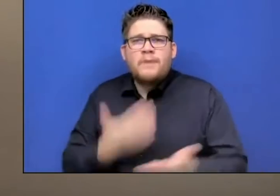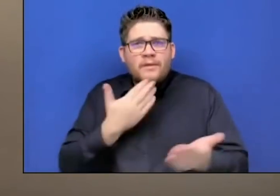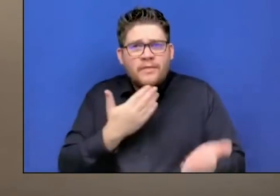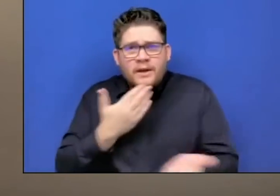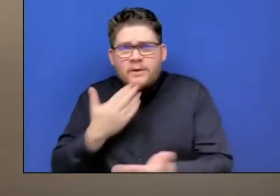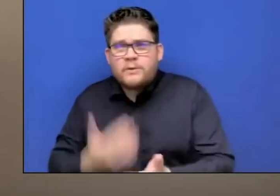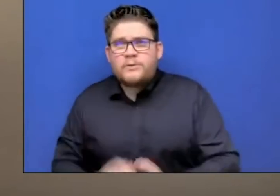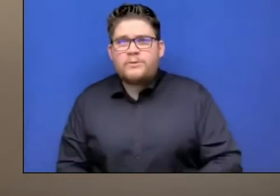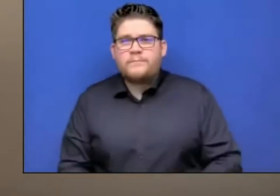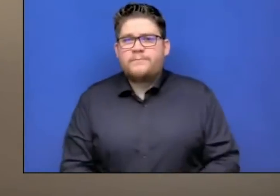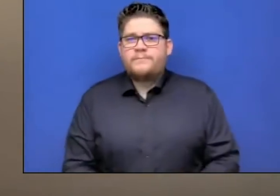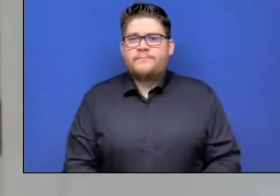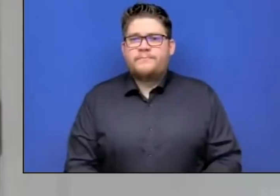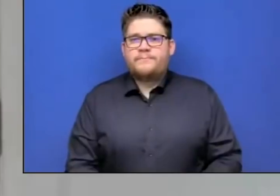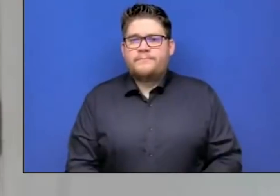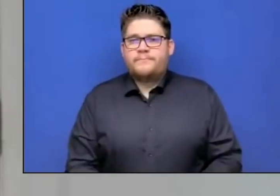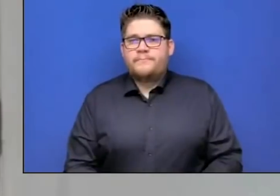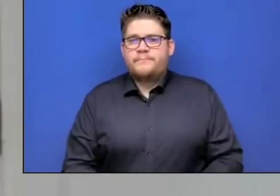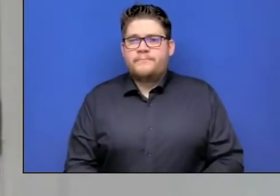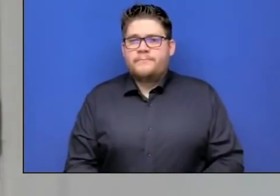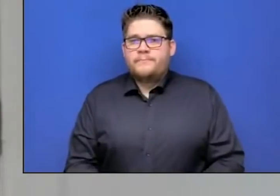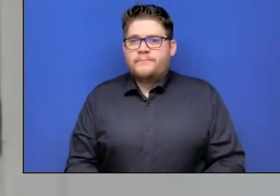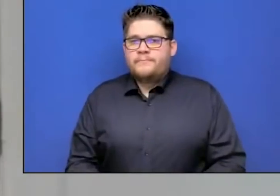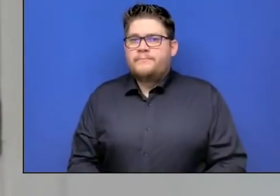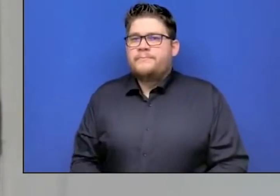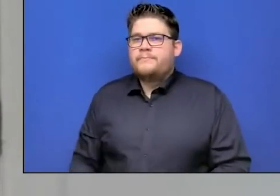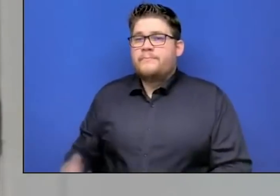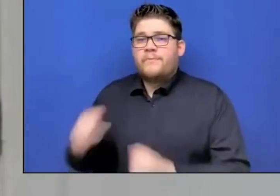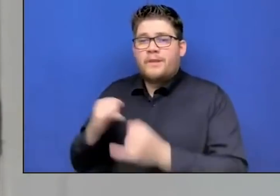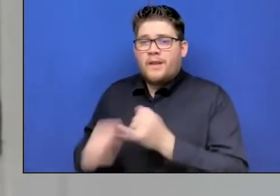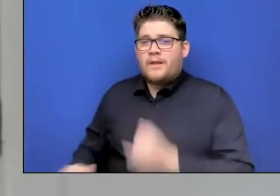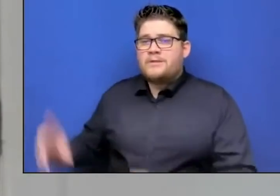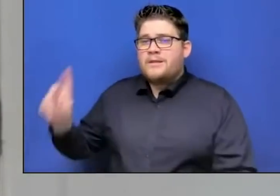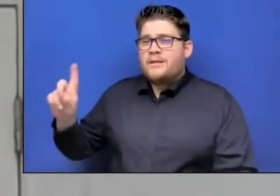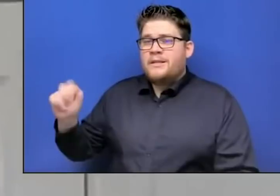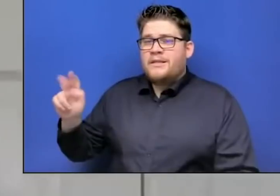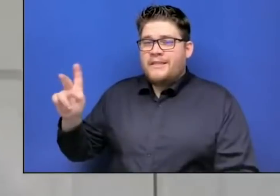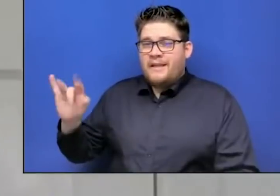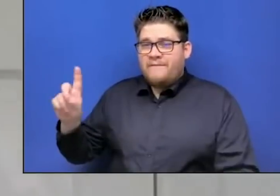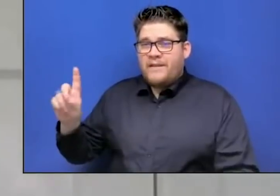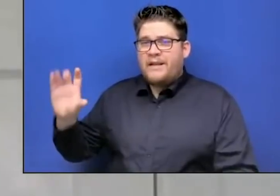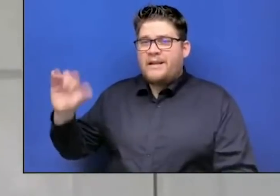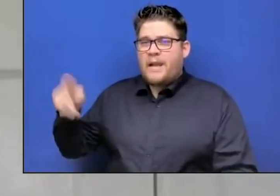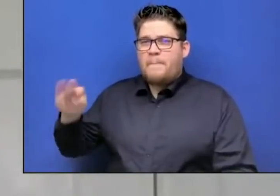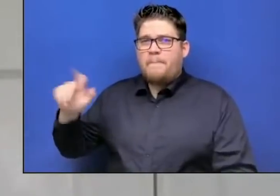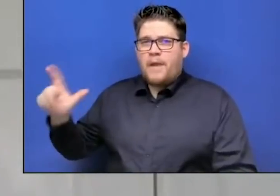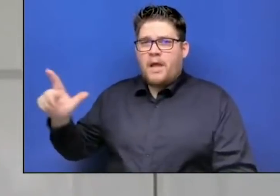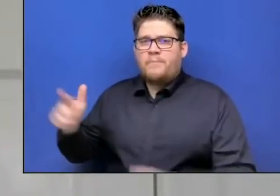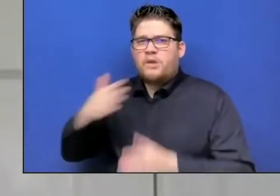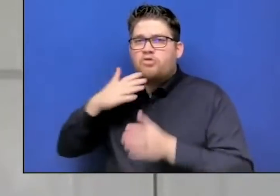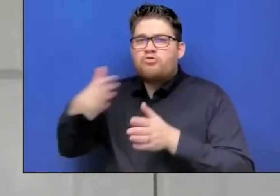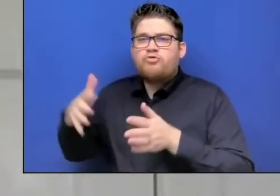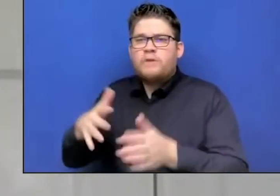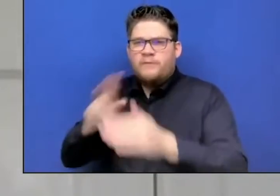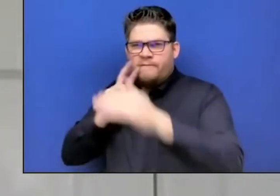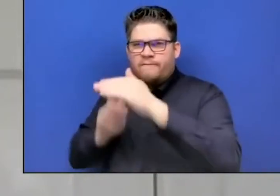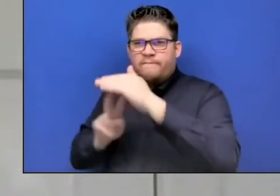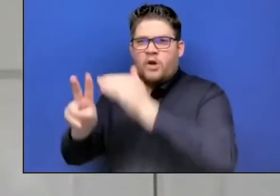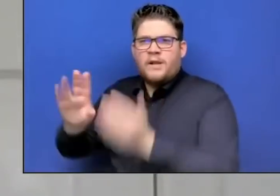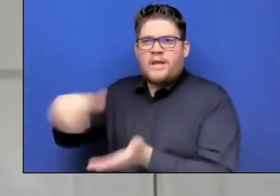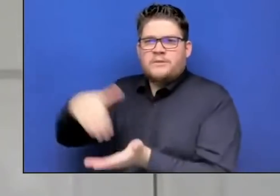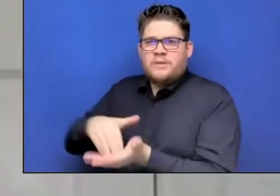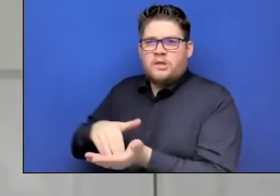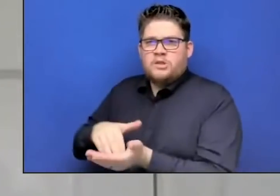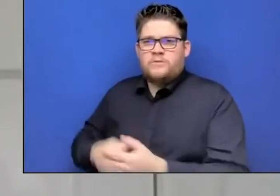Our last speaker today is David Campbell. Please go ahead, David. Thank you. And I'll provide an update on current river conditions